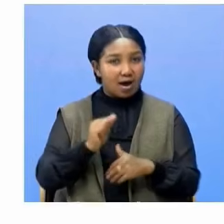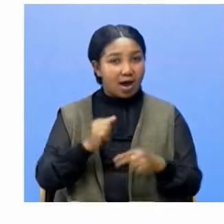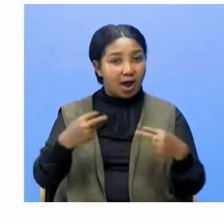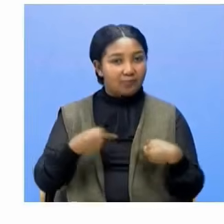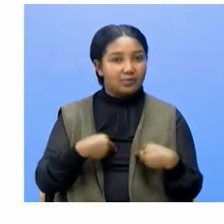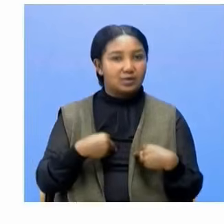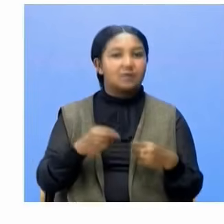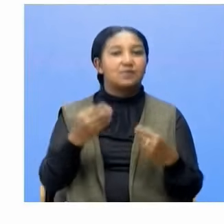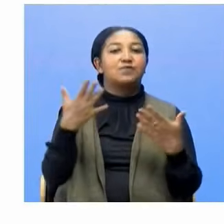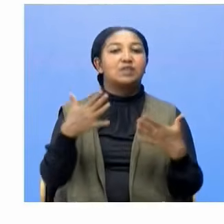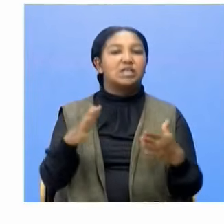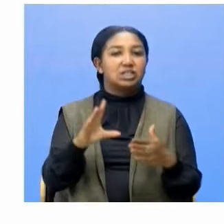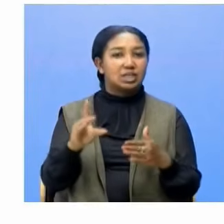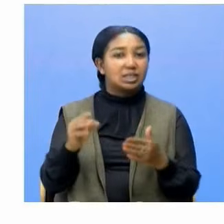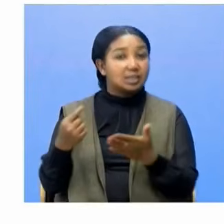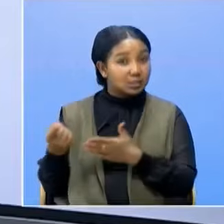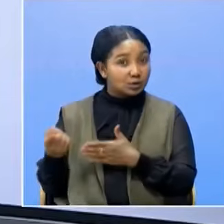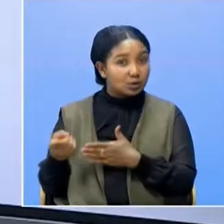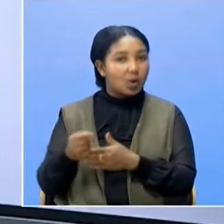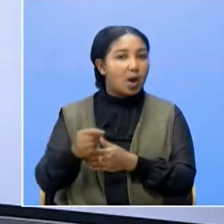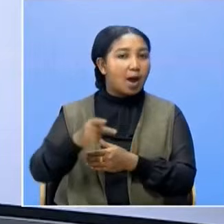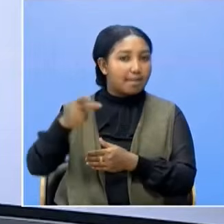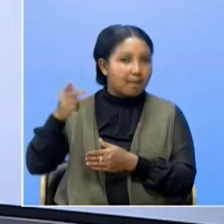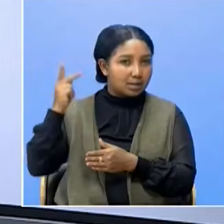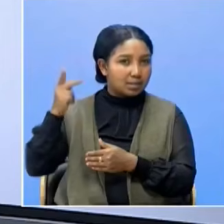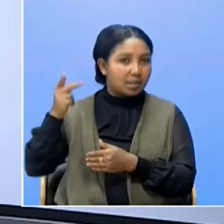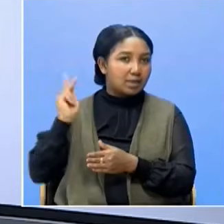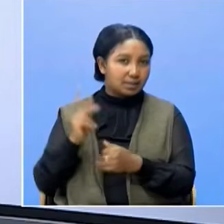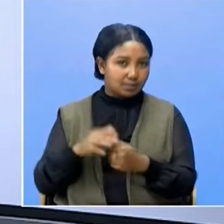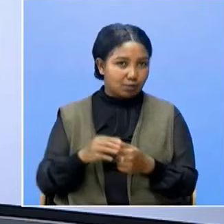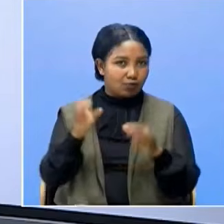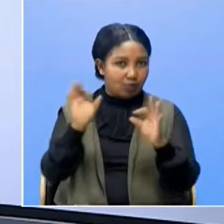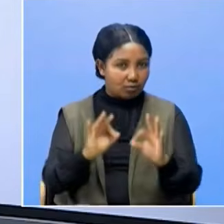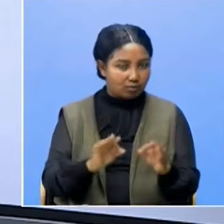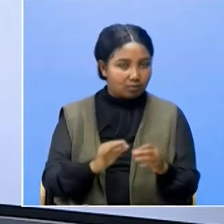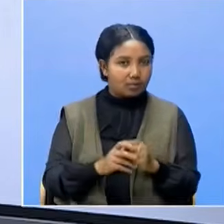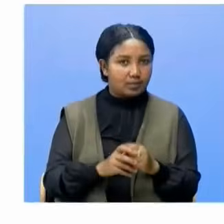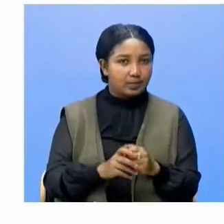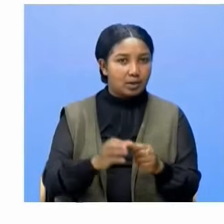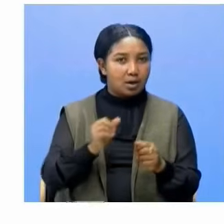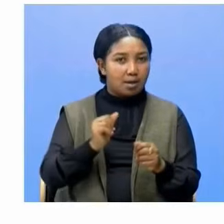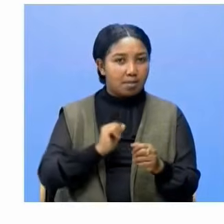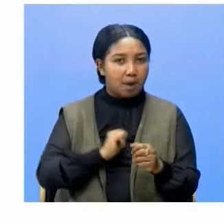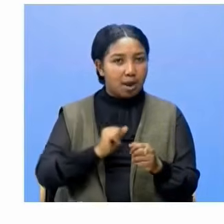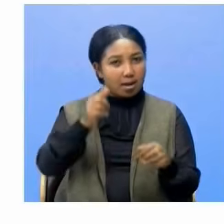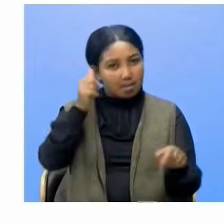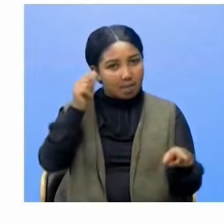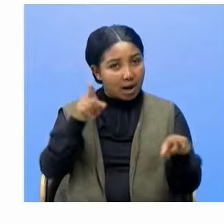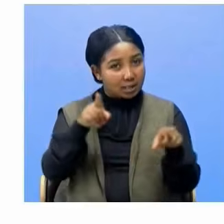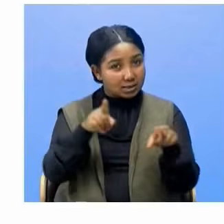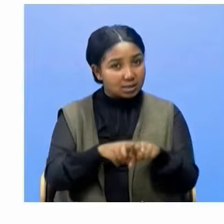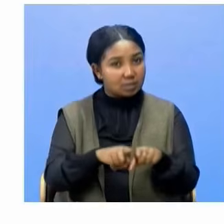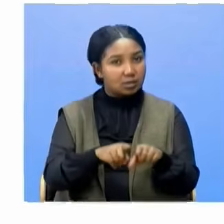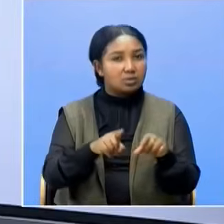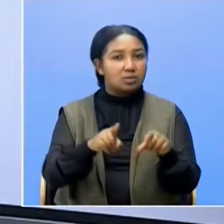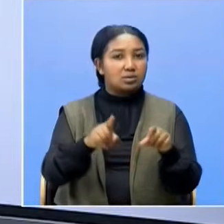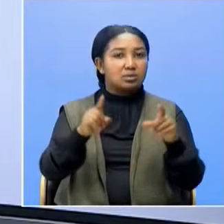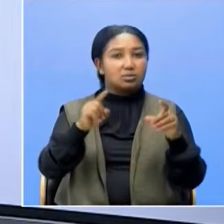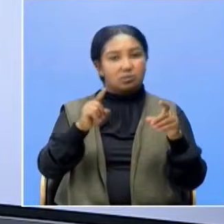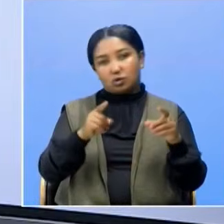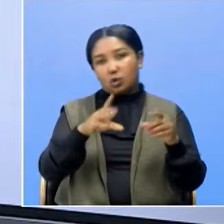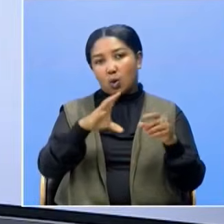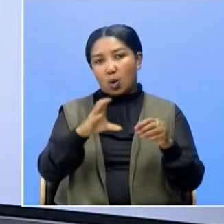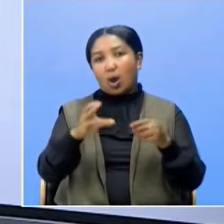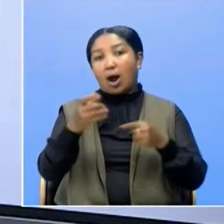what? Finished. This is what? A past participle form. My brother has not come. Come is